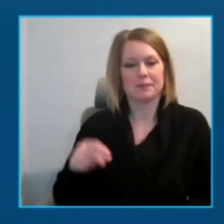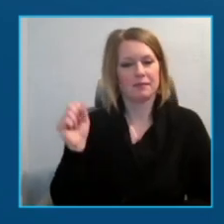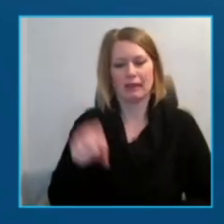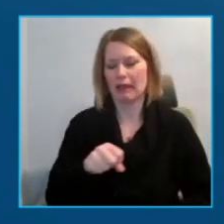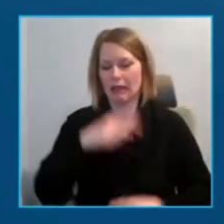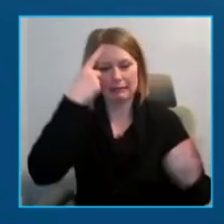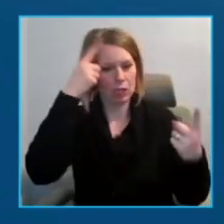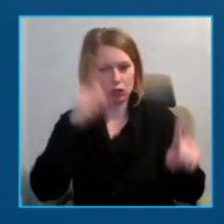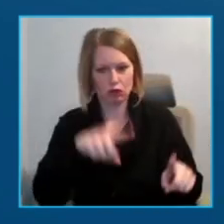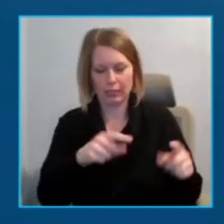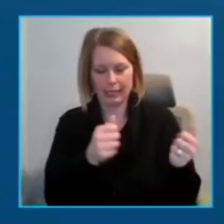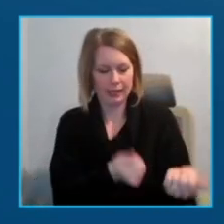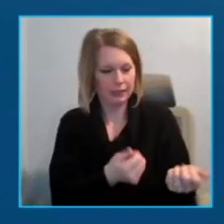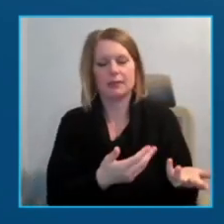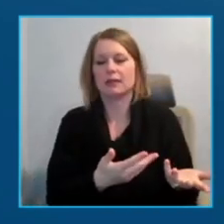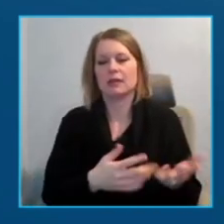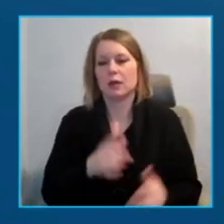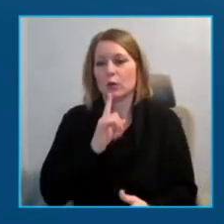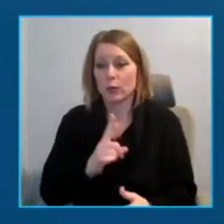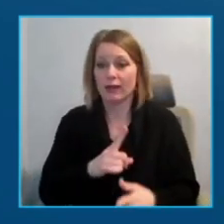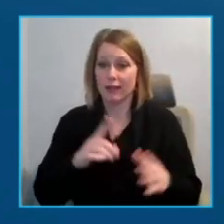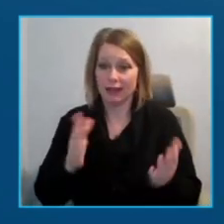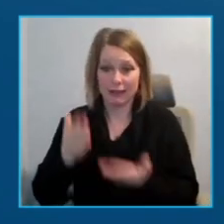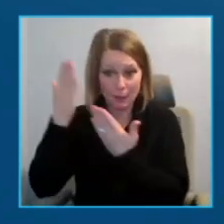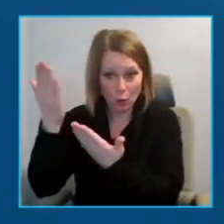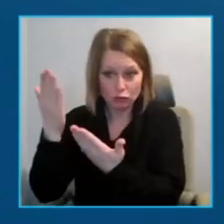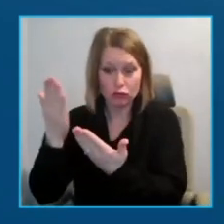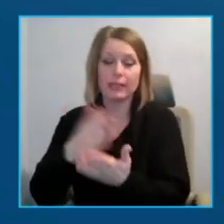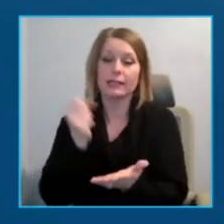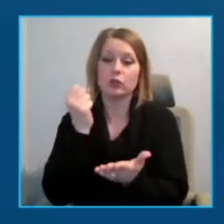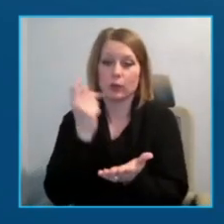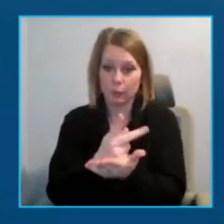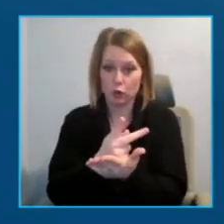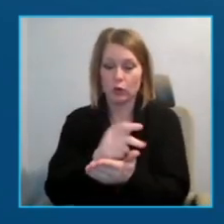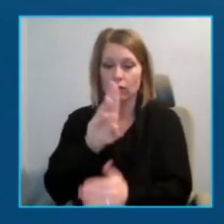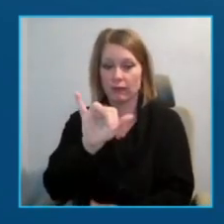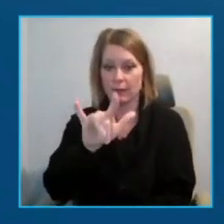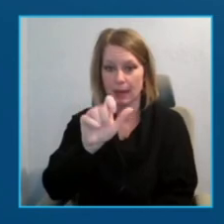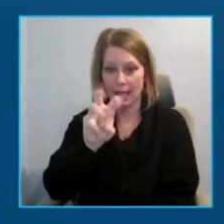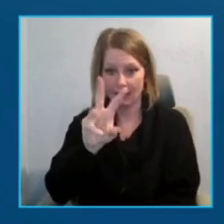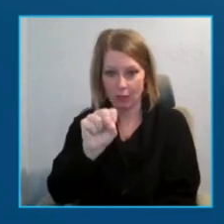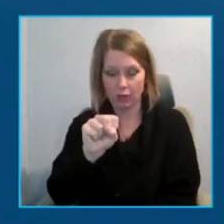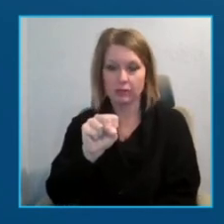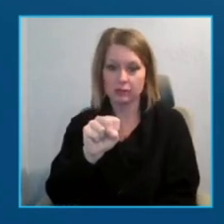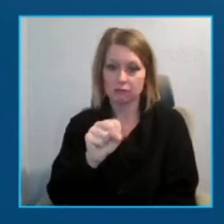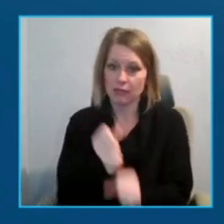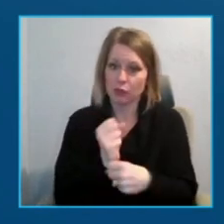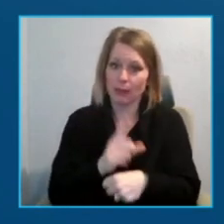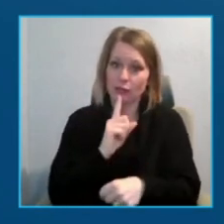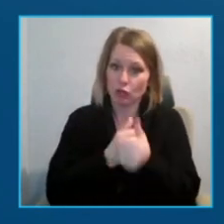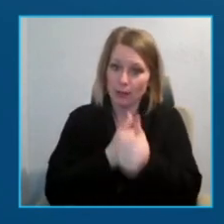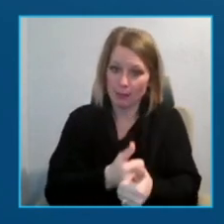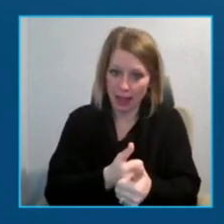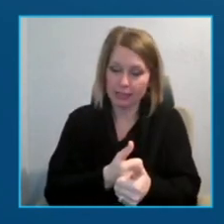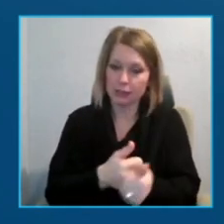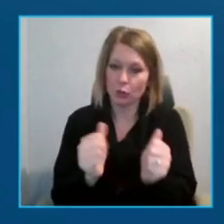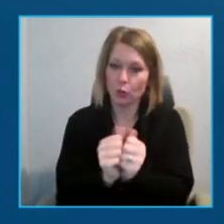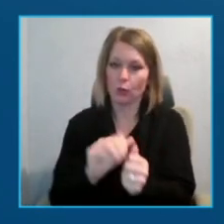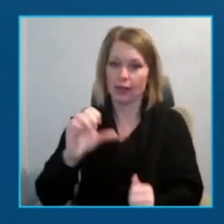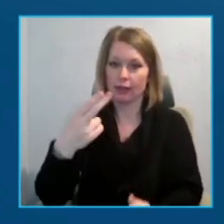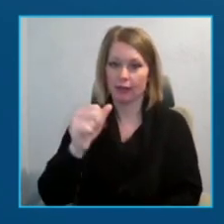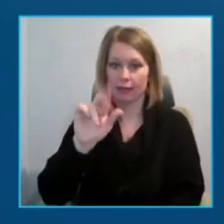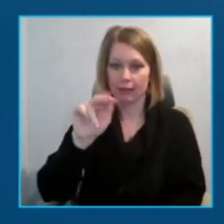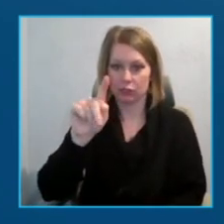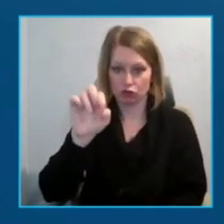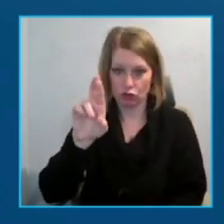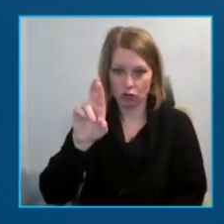before is to approve the bylaws as amended as being in compliance with the charter and bylaws. And I think an affirmative